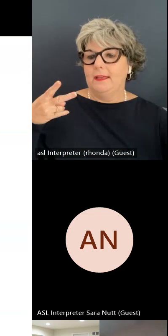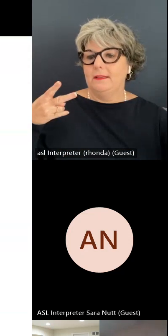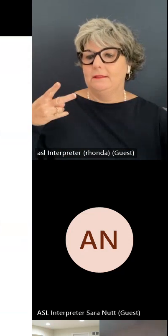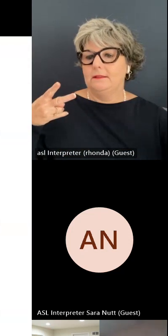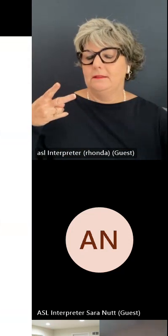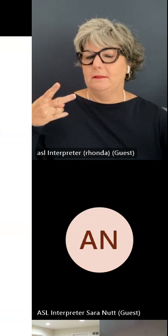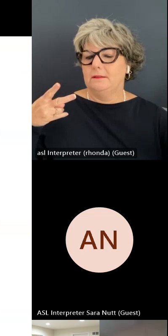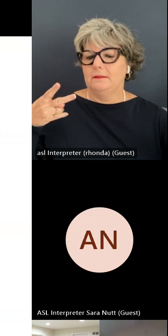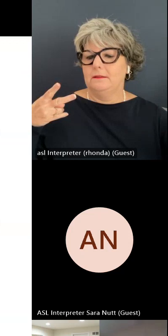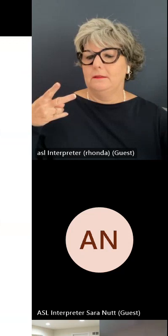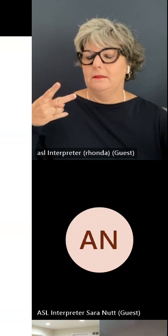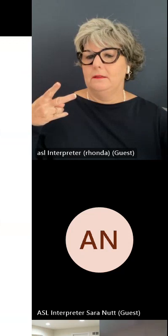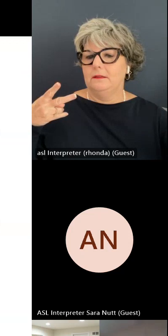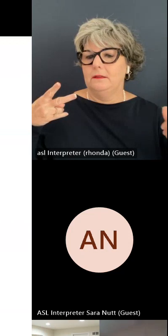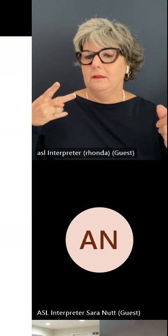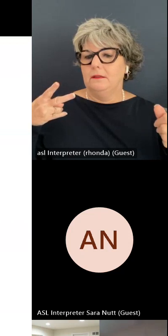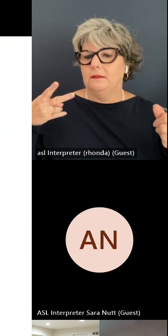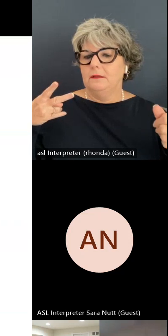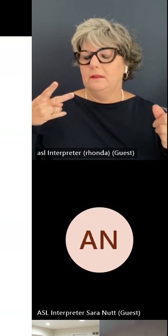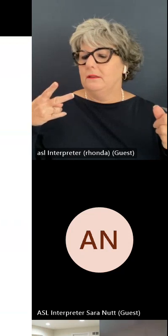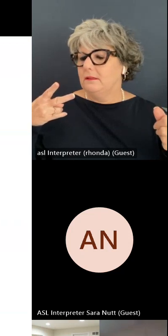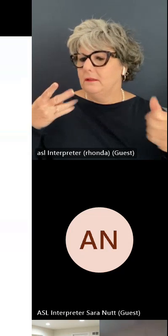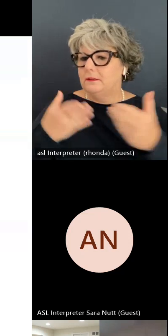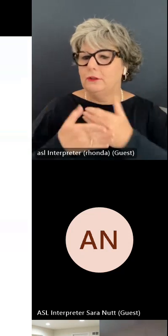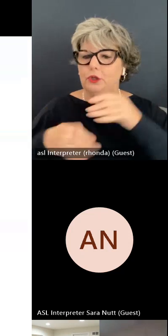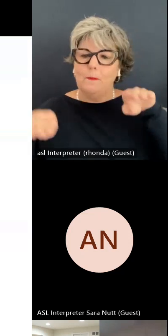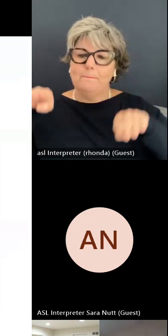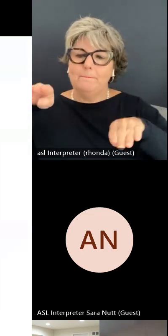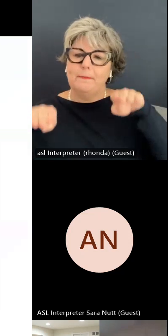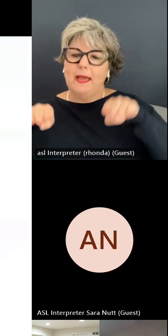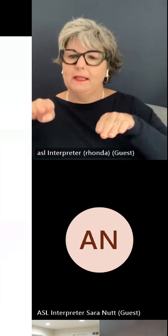And again, new balances is the new balances